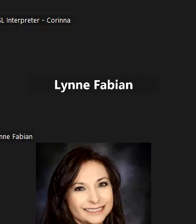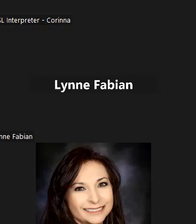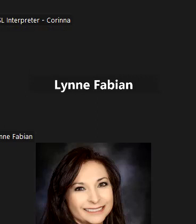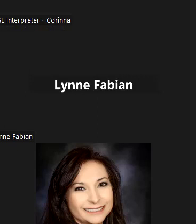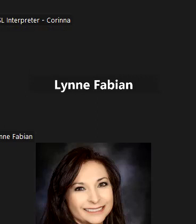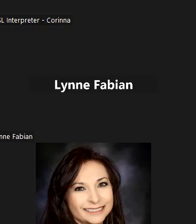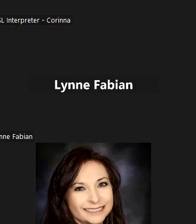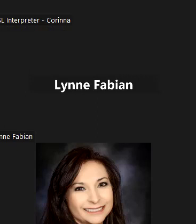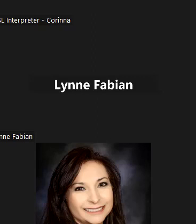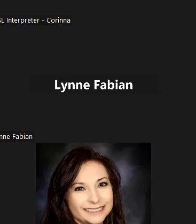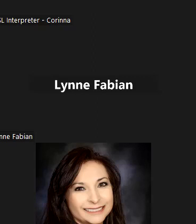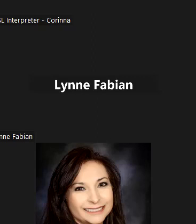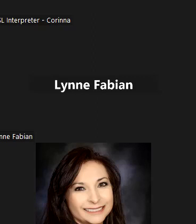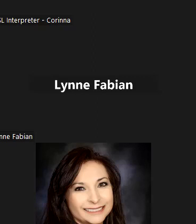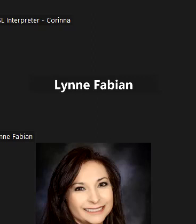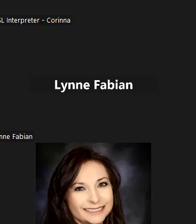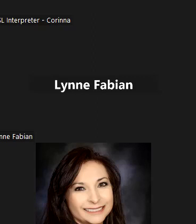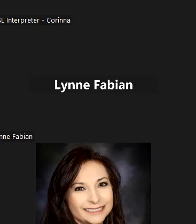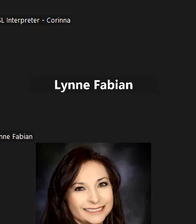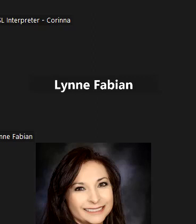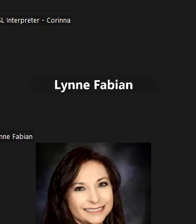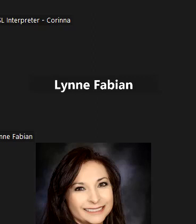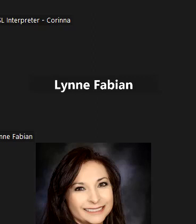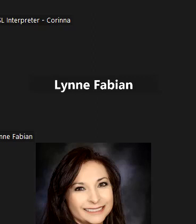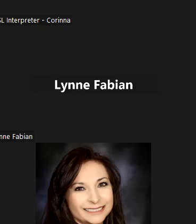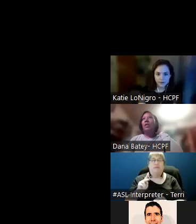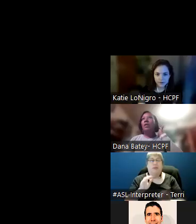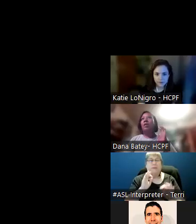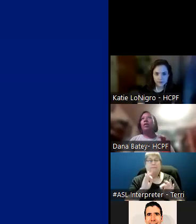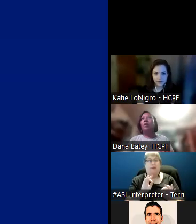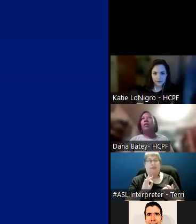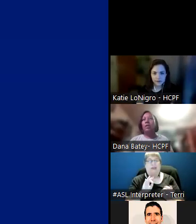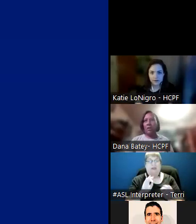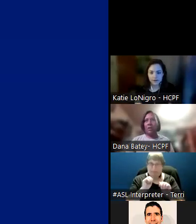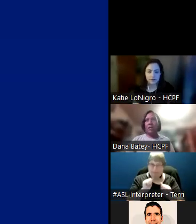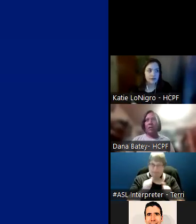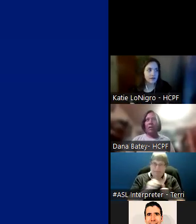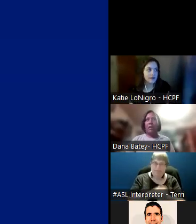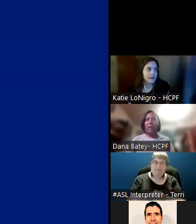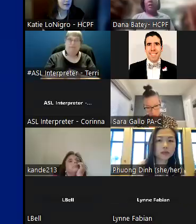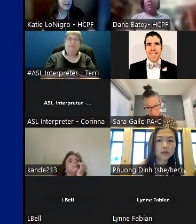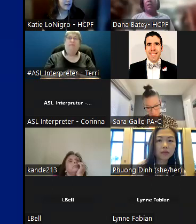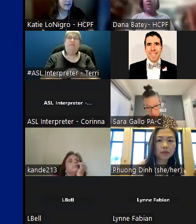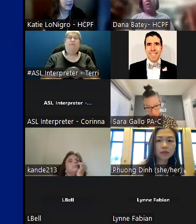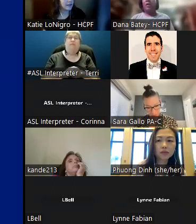Okay, let me know if that works. Perfect. It looks like that worked.